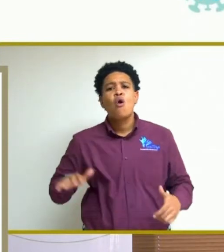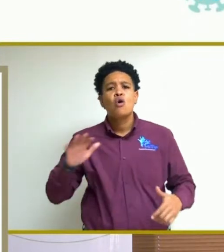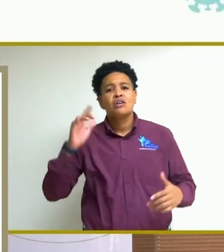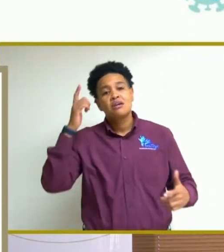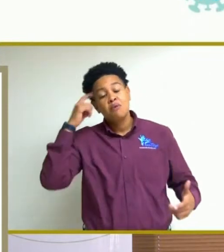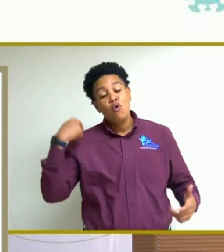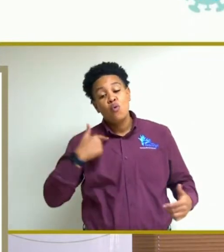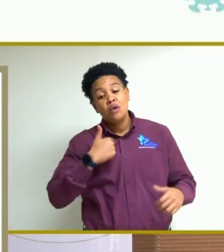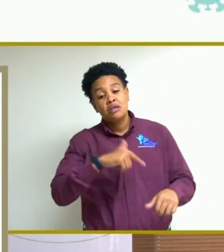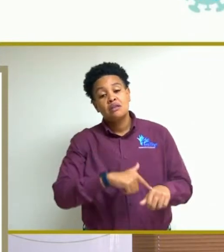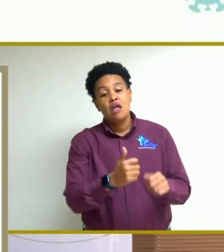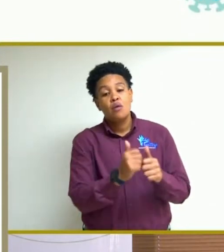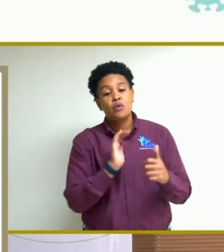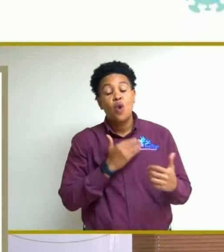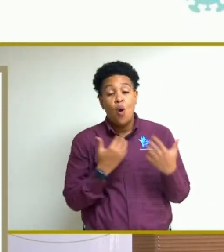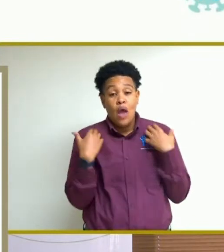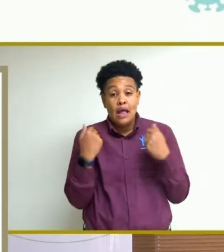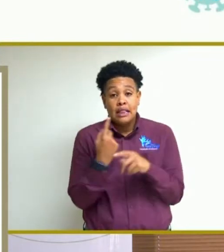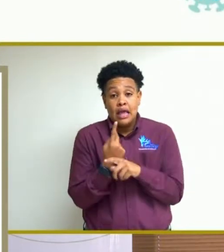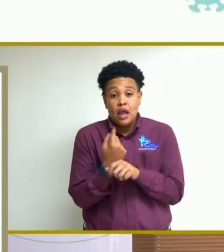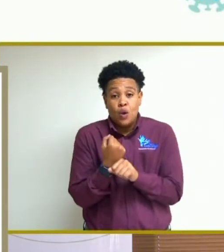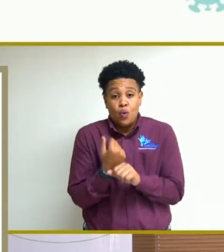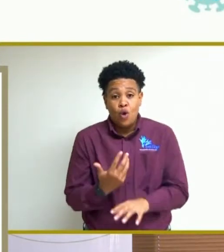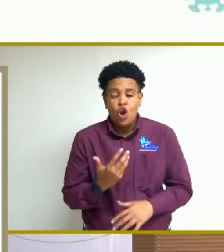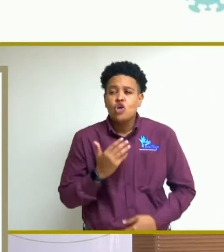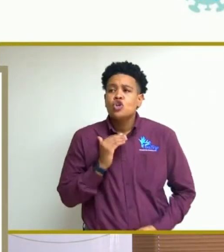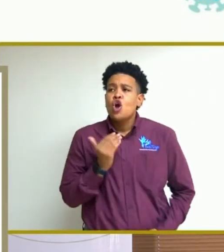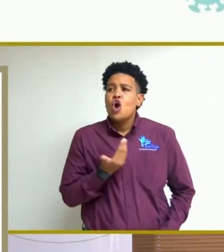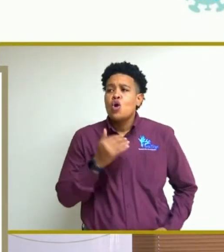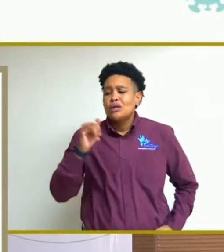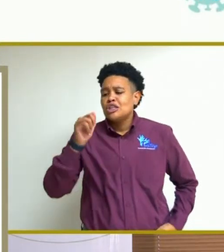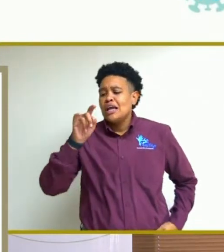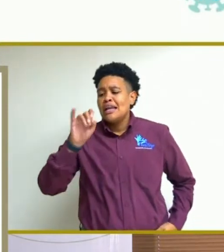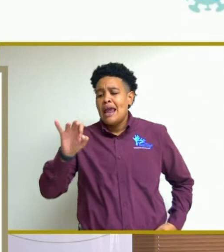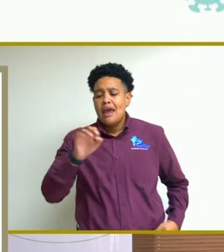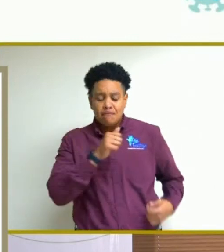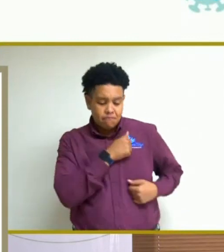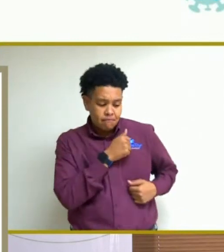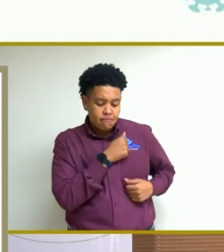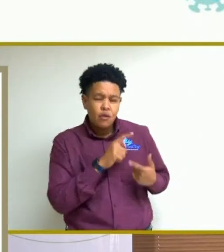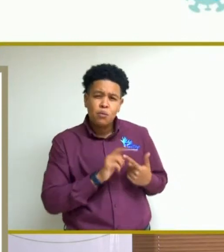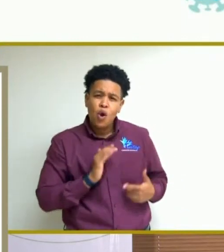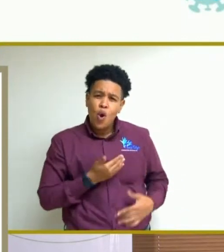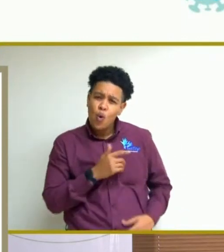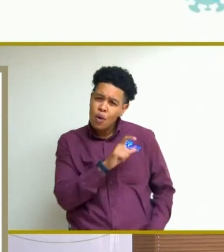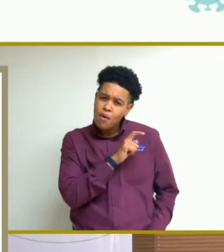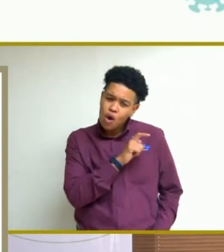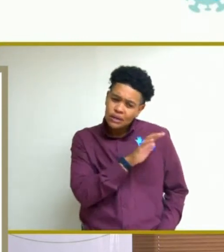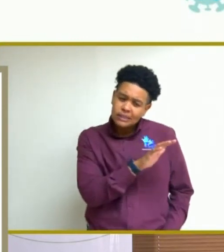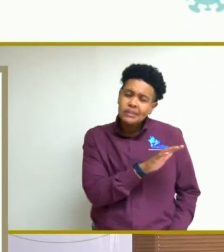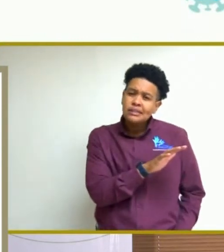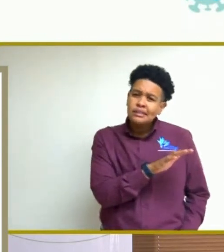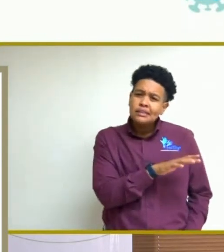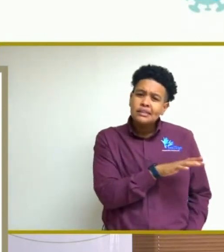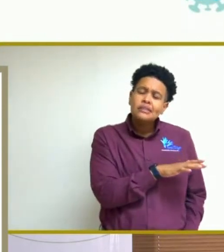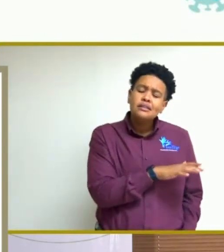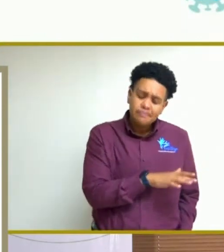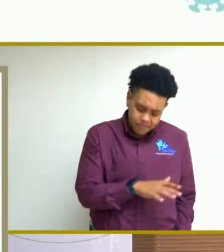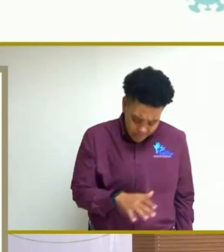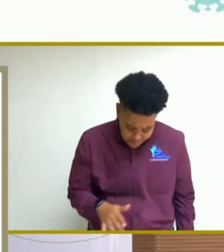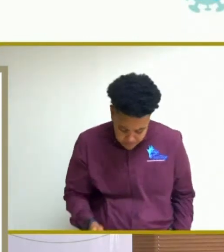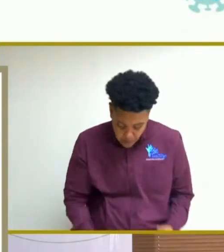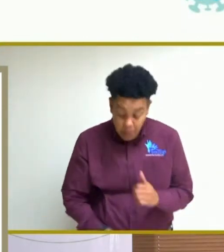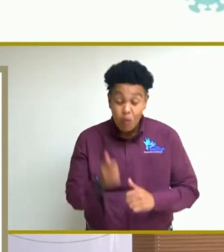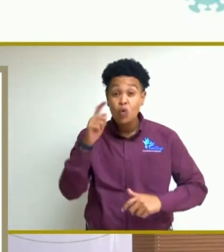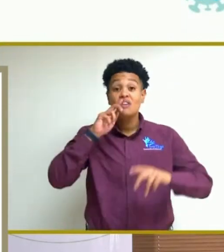because we started with our healthcare workers, our JDF and our JCF officers, the